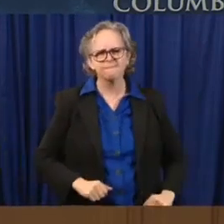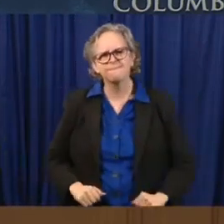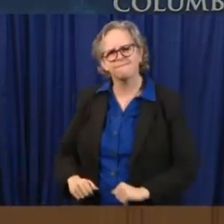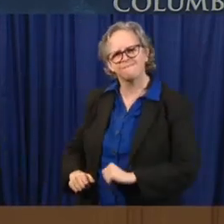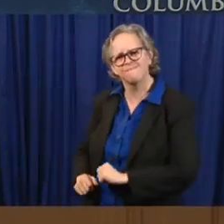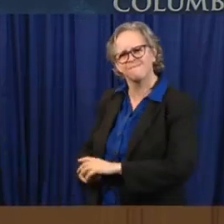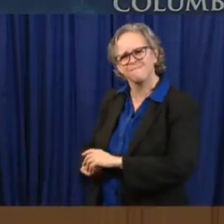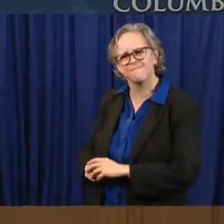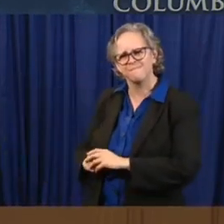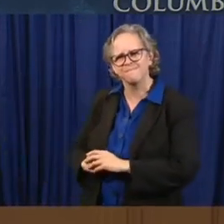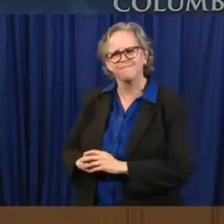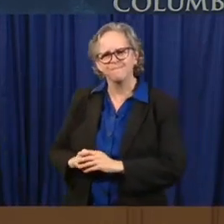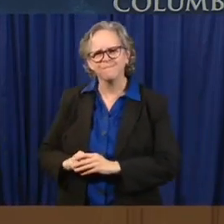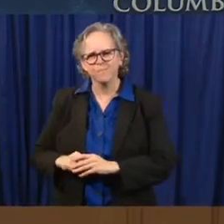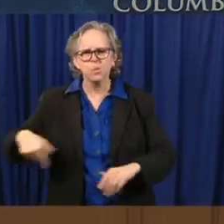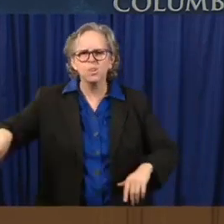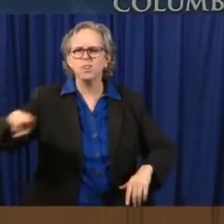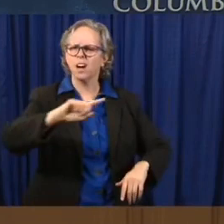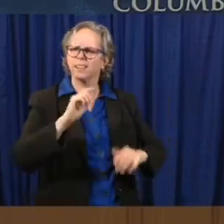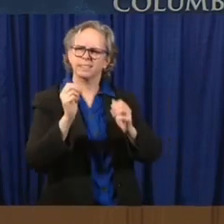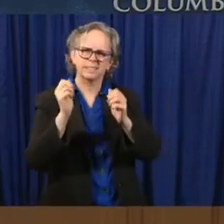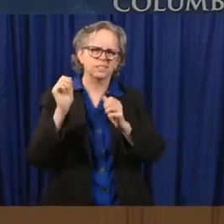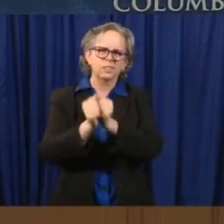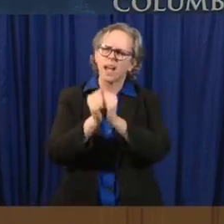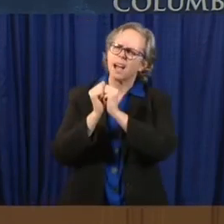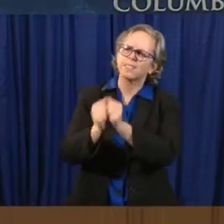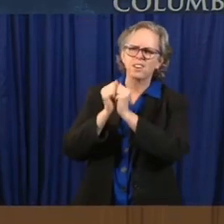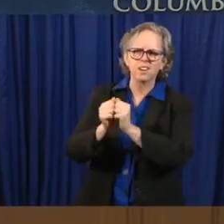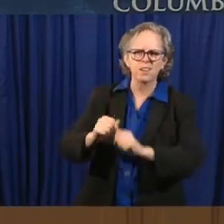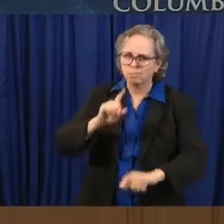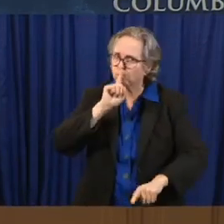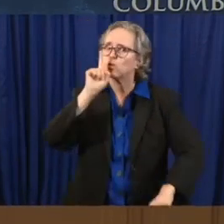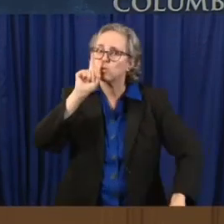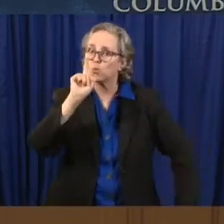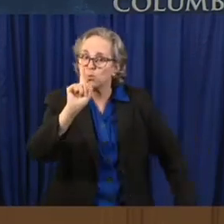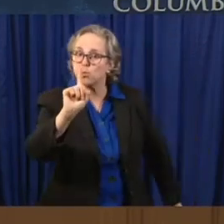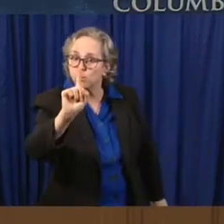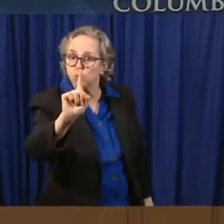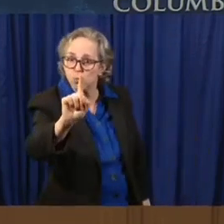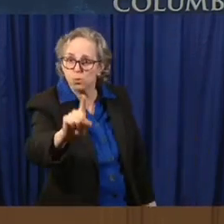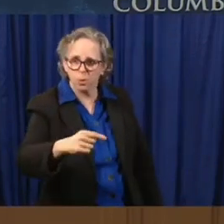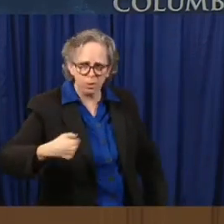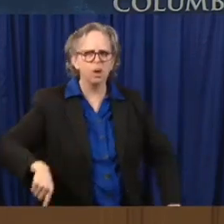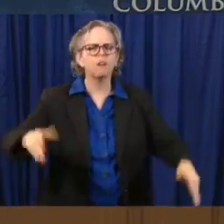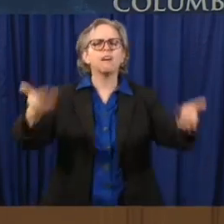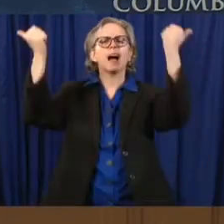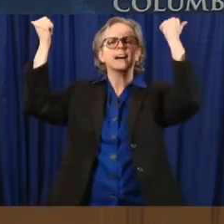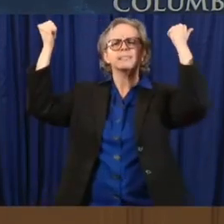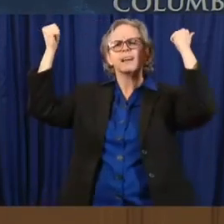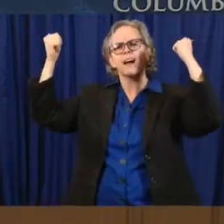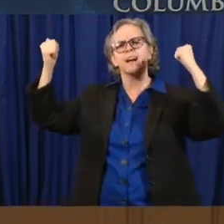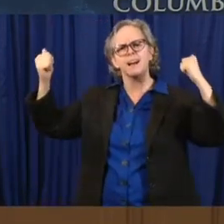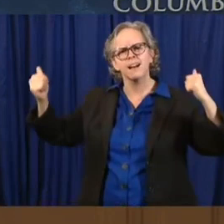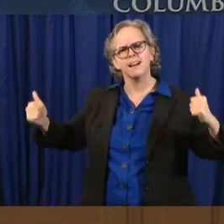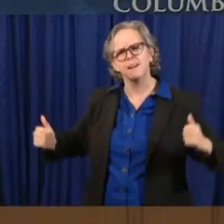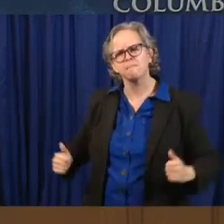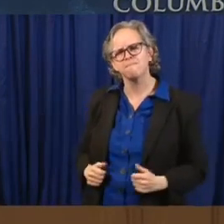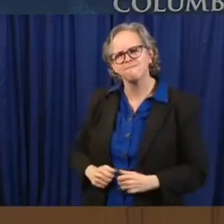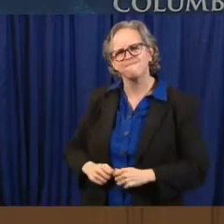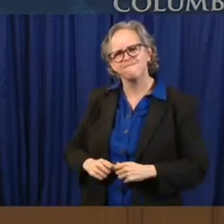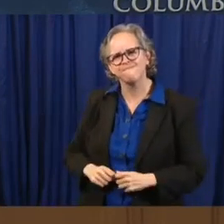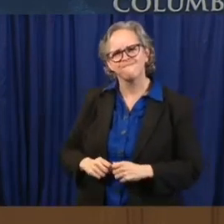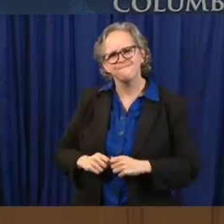We work as a team, there's nothing we can't do. Come on, Ohio, I believe in you, you